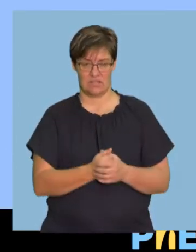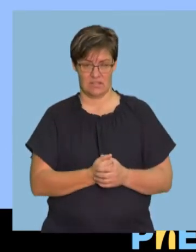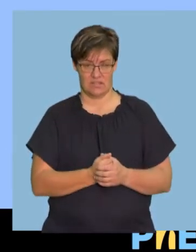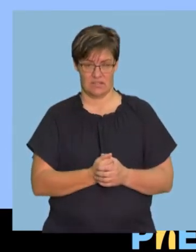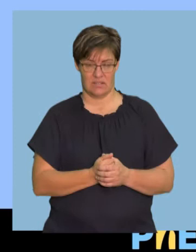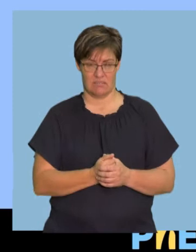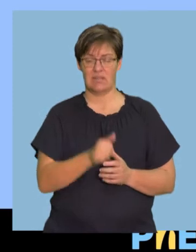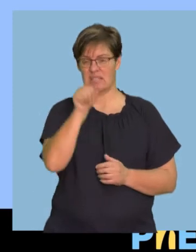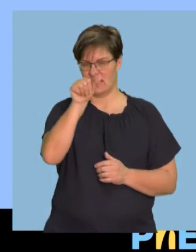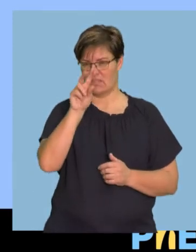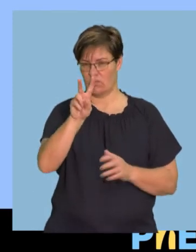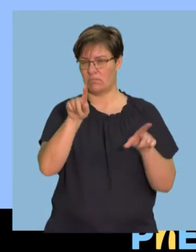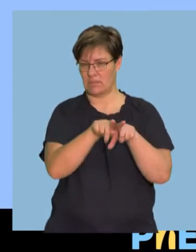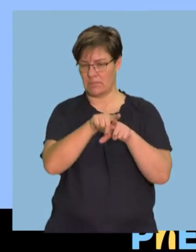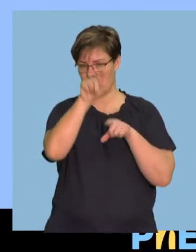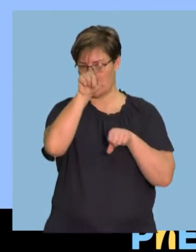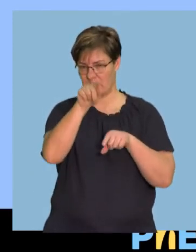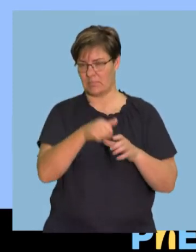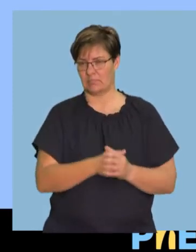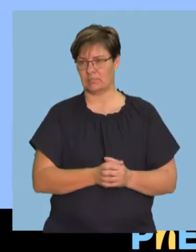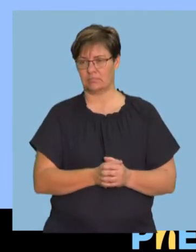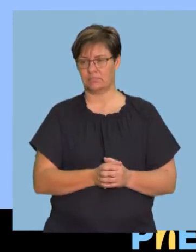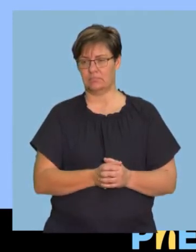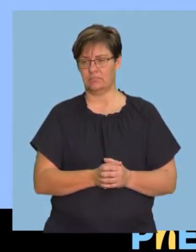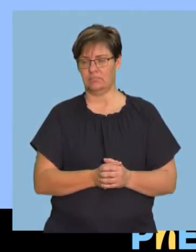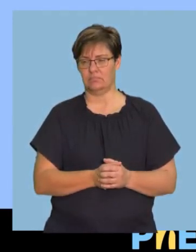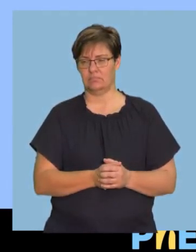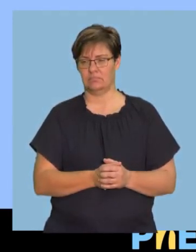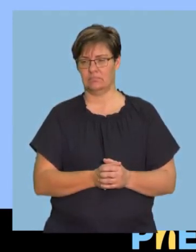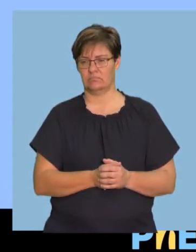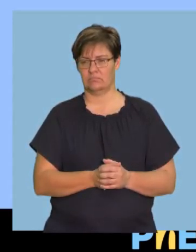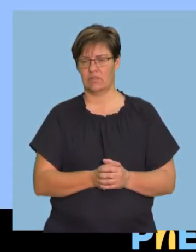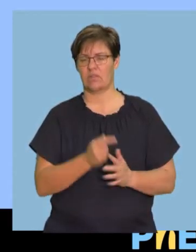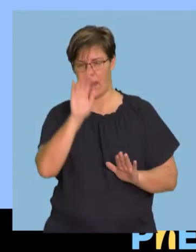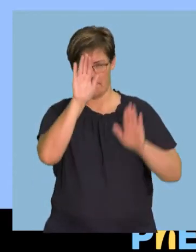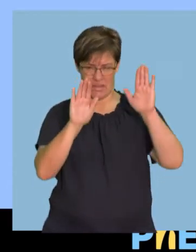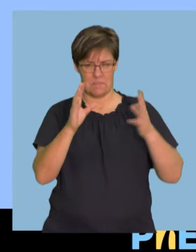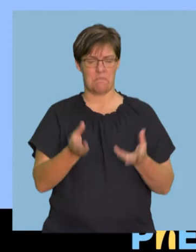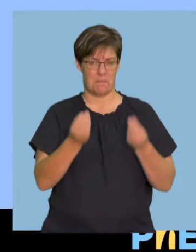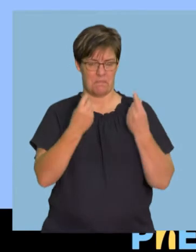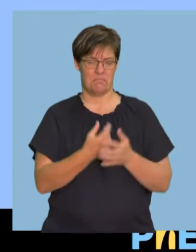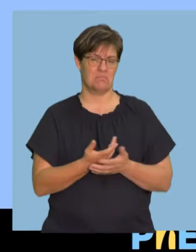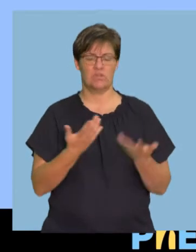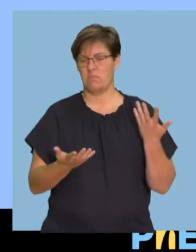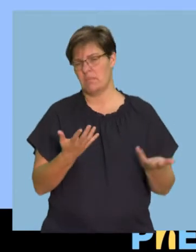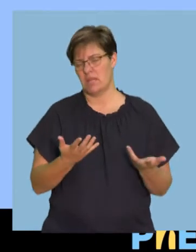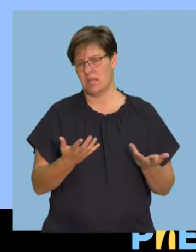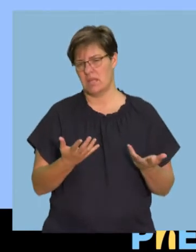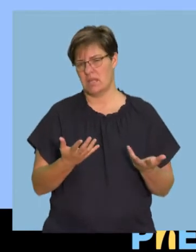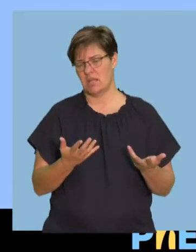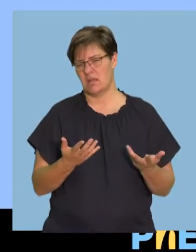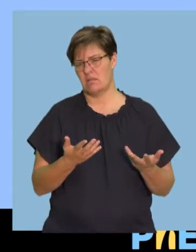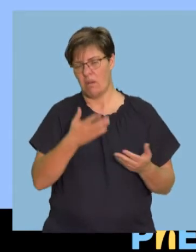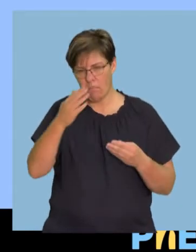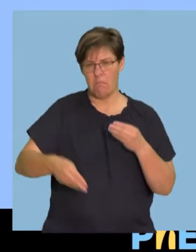source, which is 6 volts, okay? What happens then, I think we'll get the pattern. What happens if we make